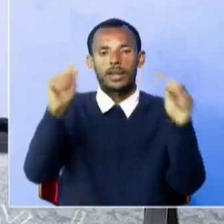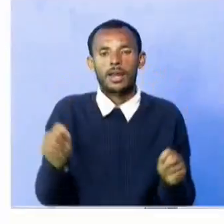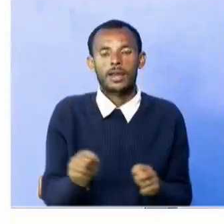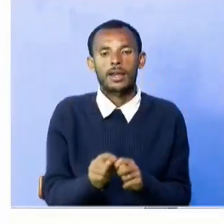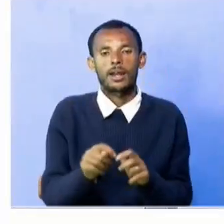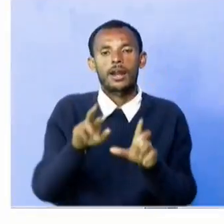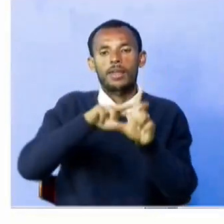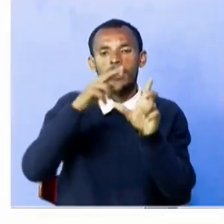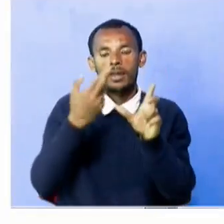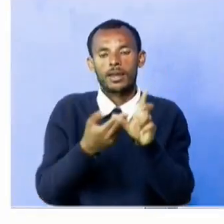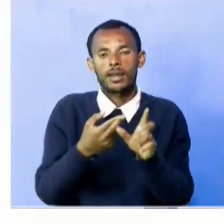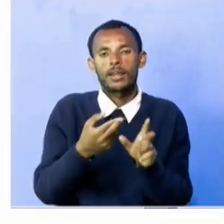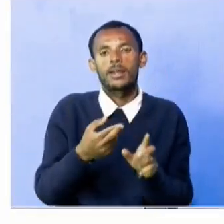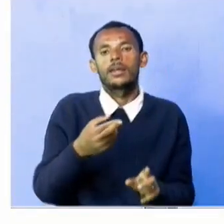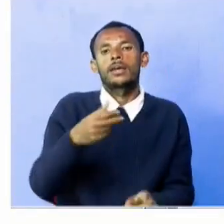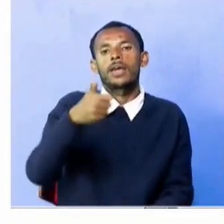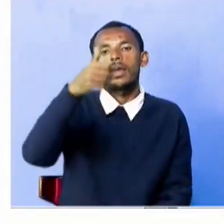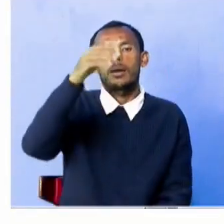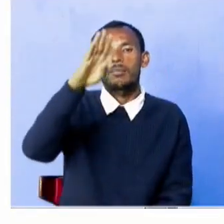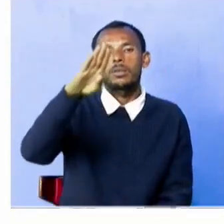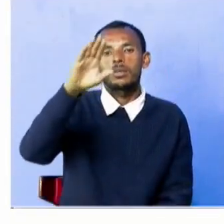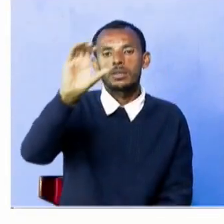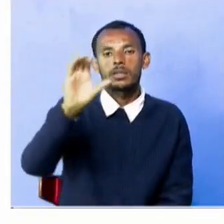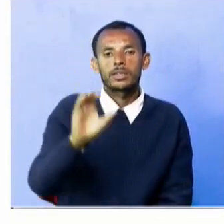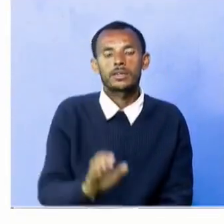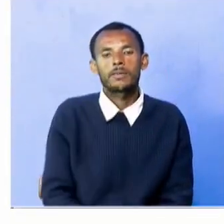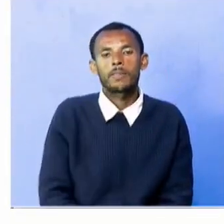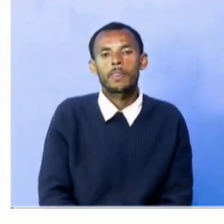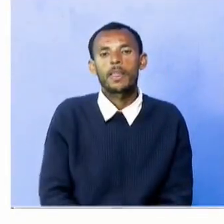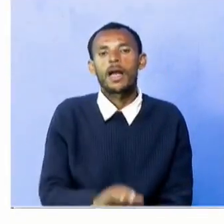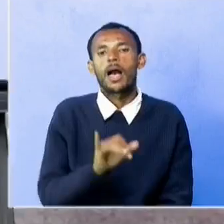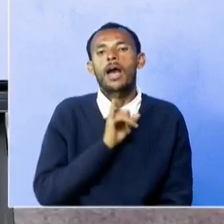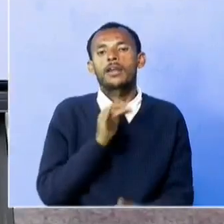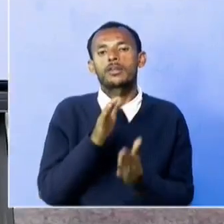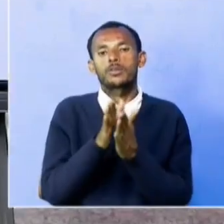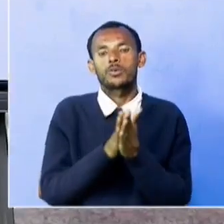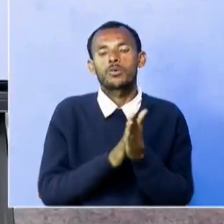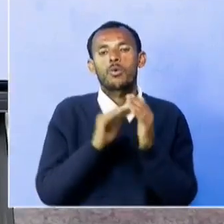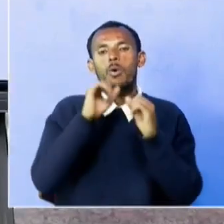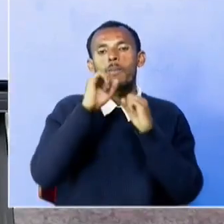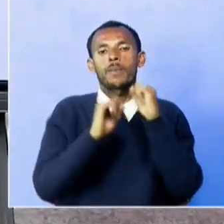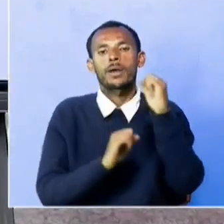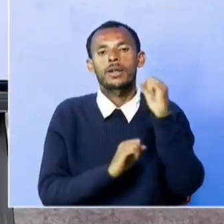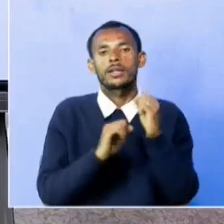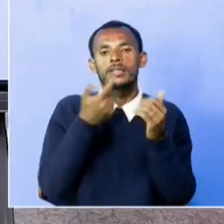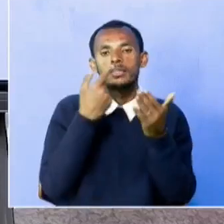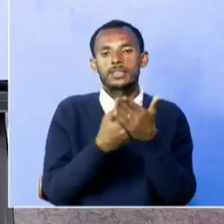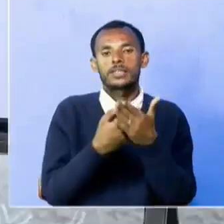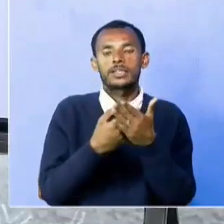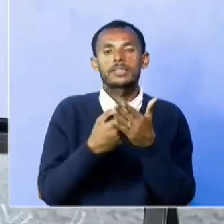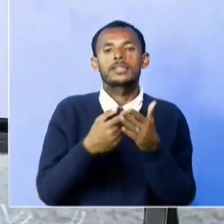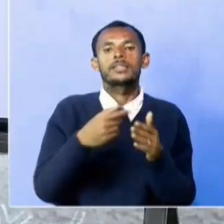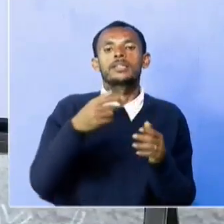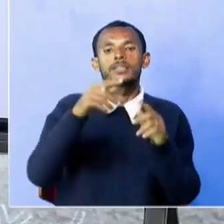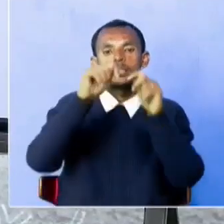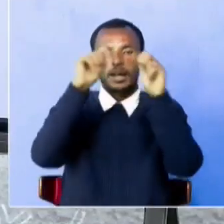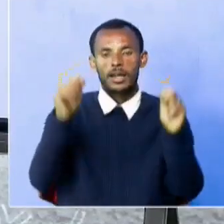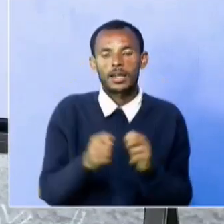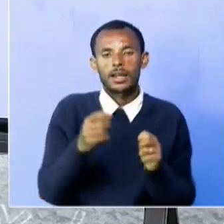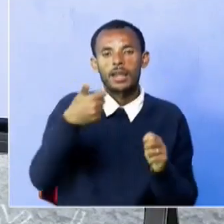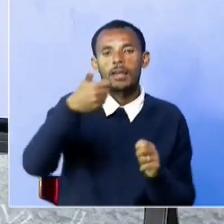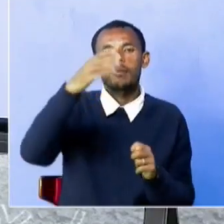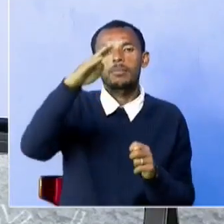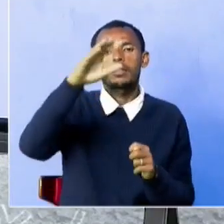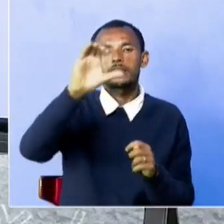If you see triangle ABC, I need you to compare this triangle ABC